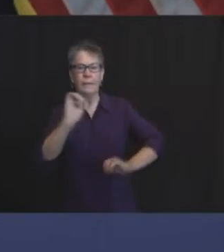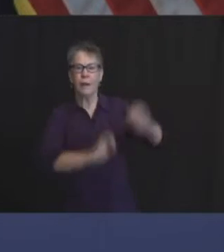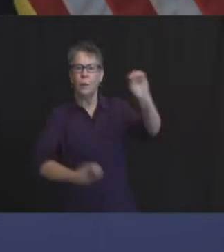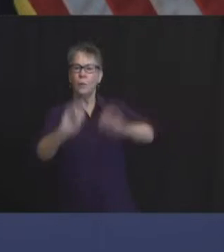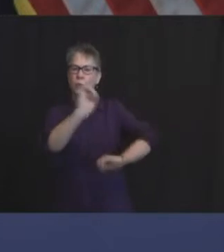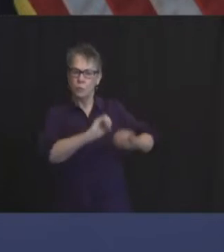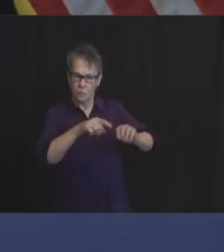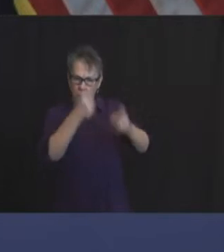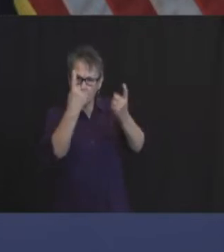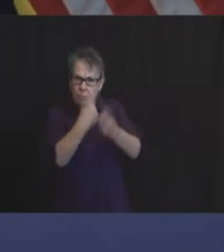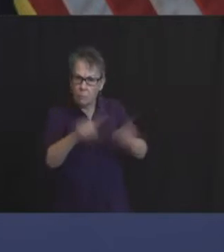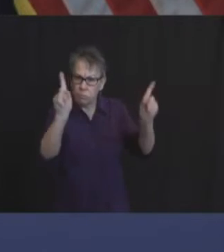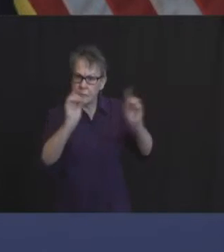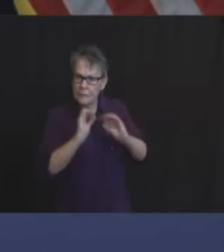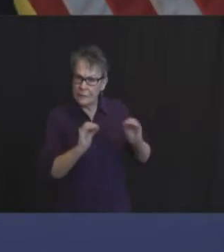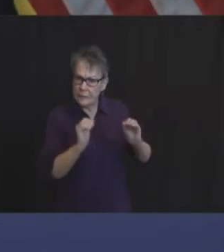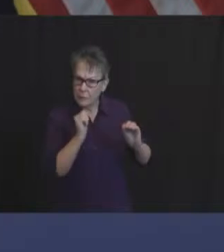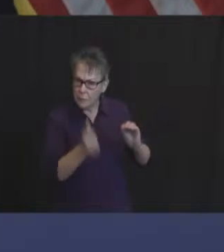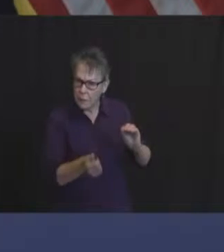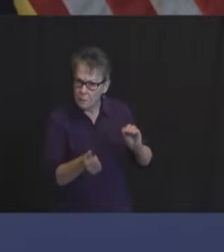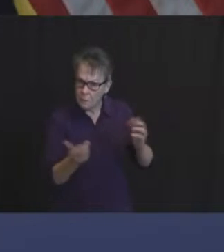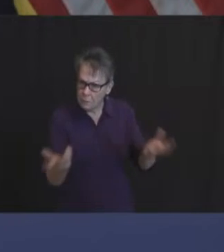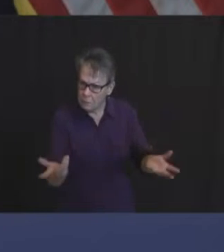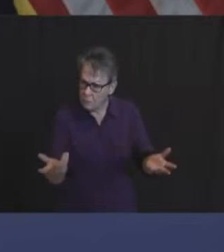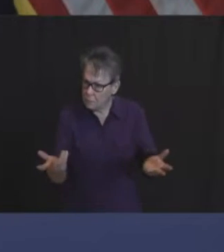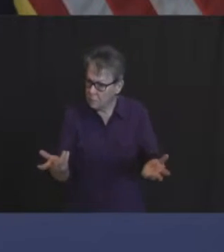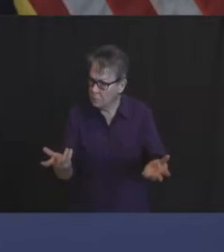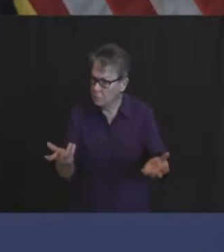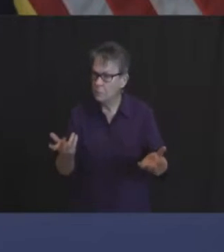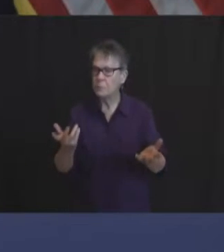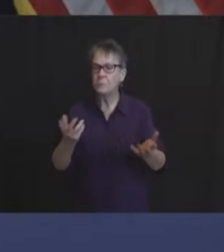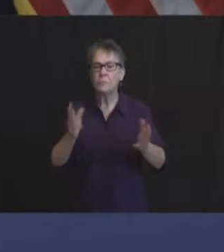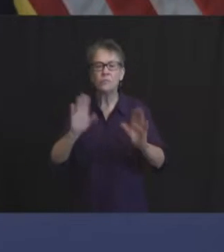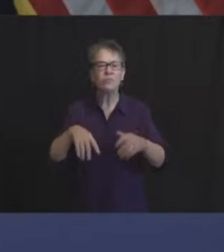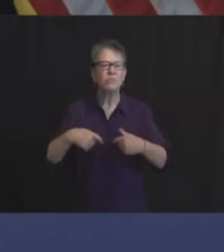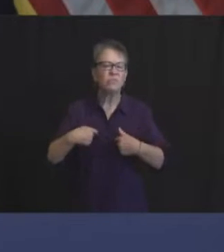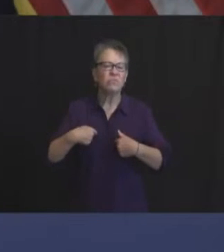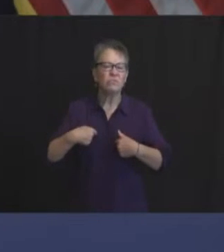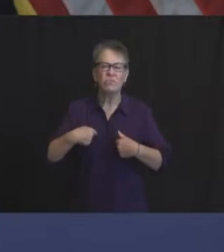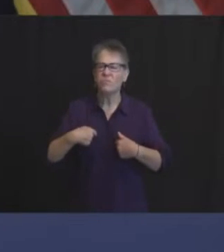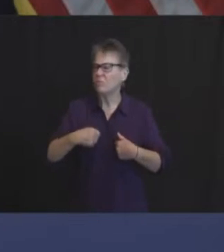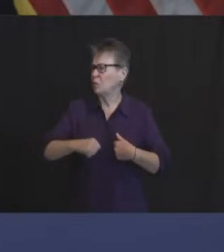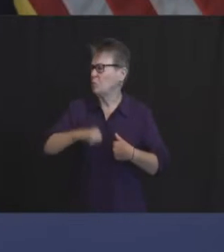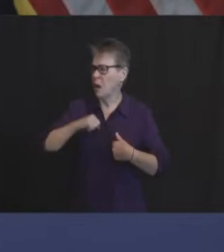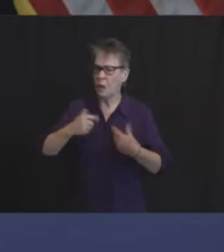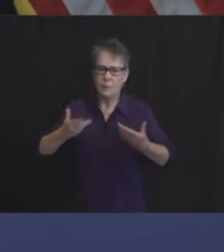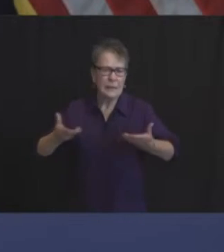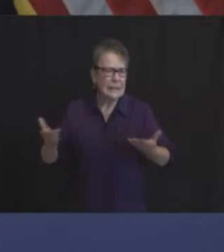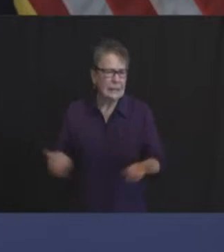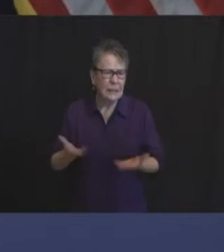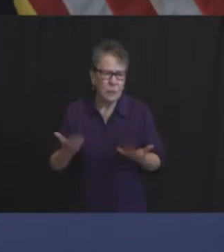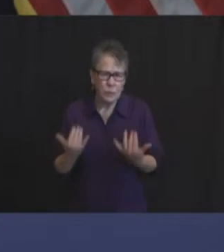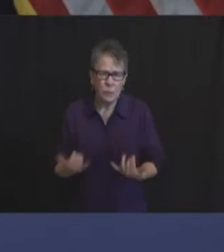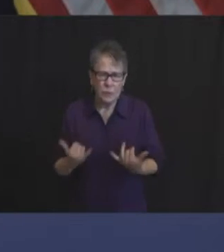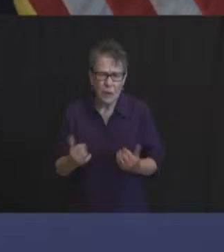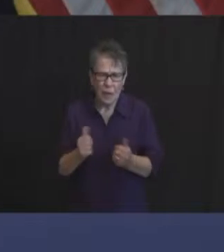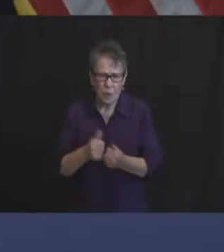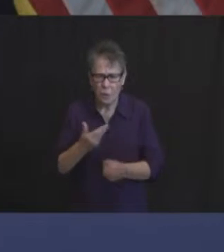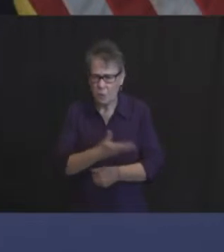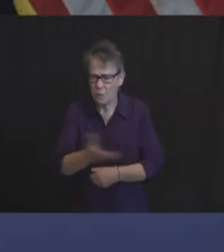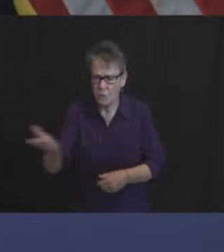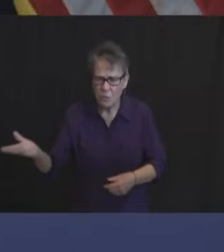needs. That is why I am so proud to join the governor today as he announces the signing of Executive